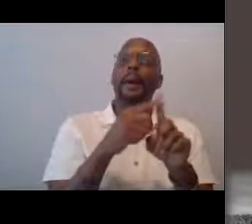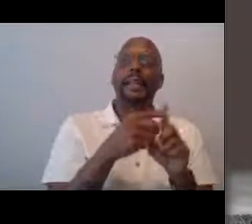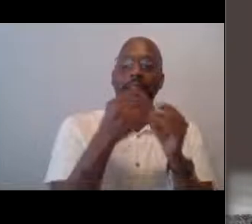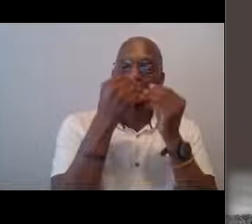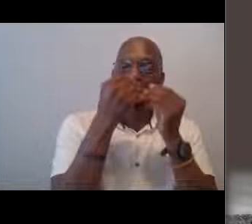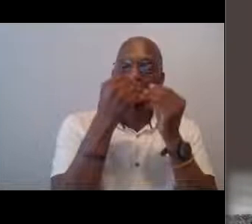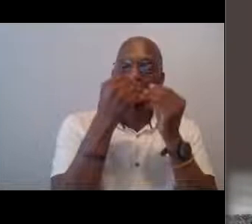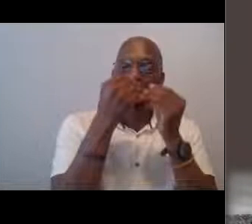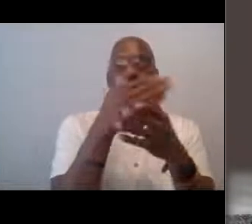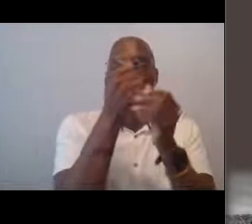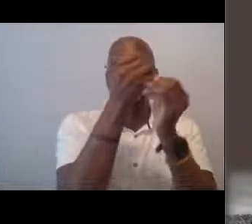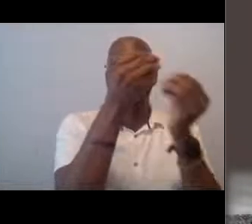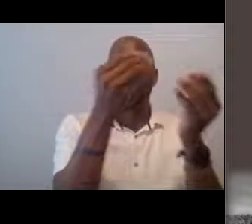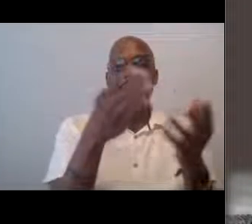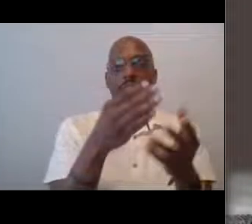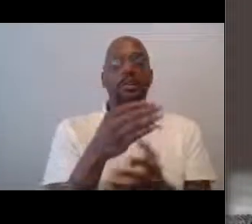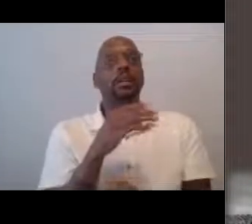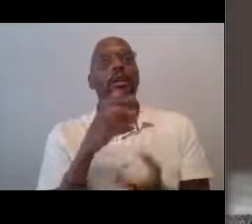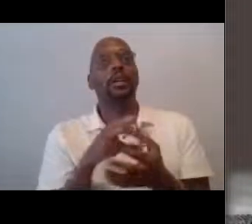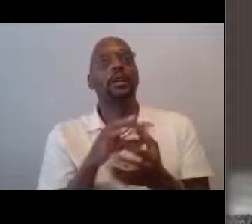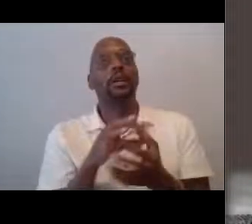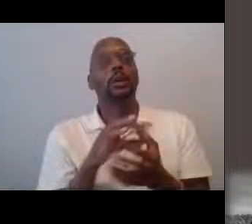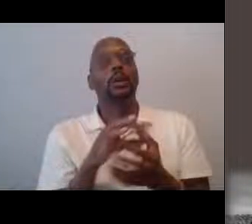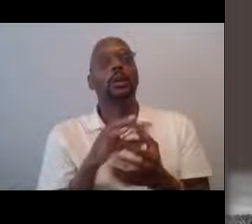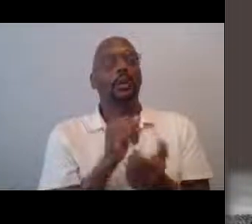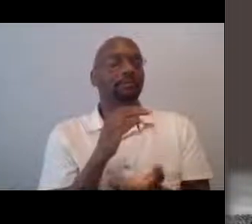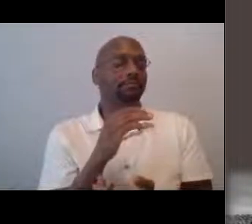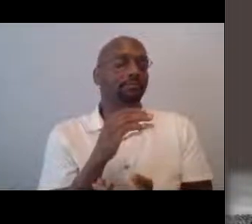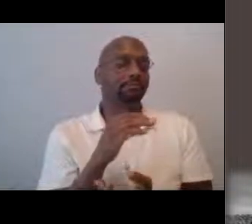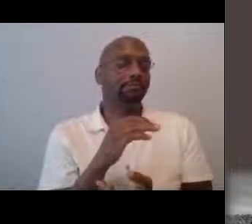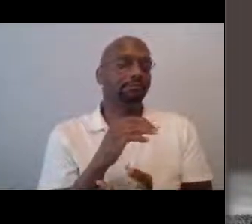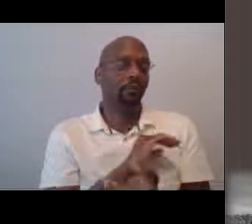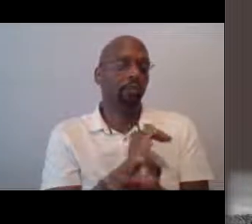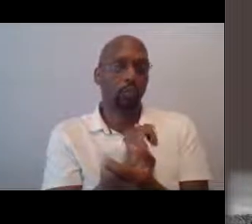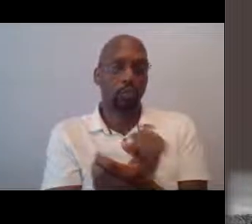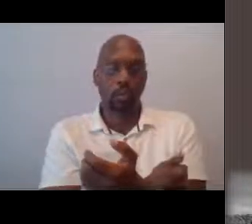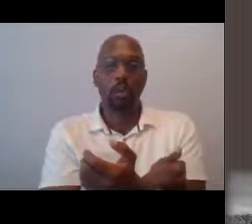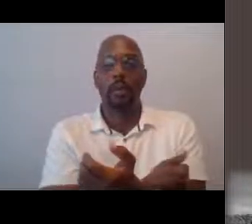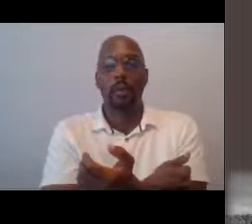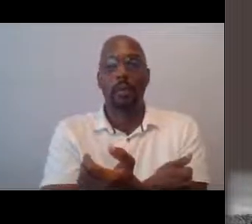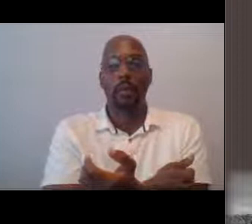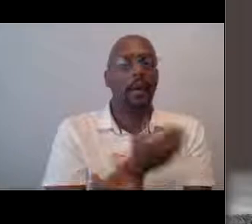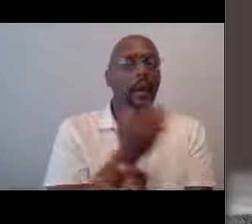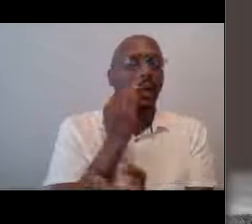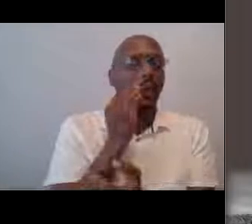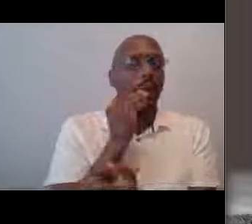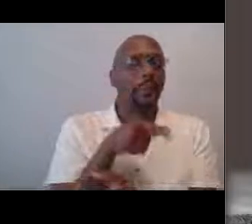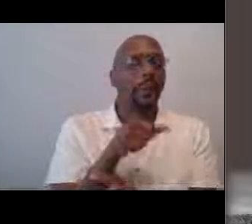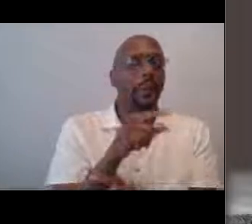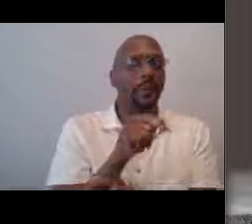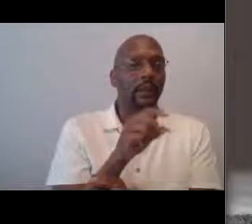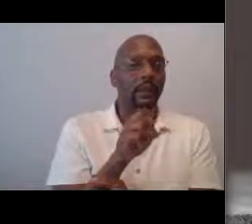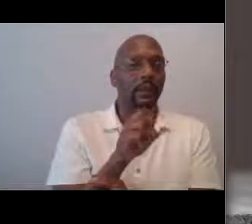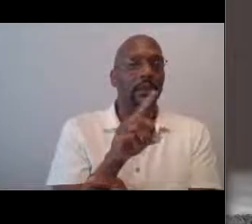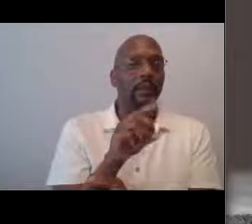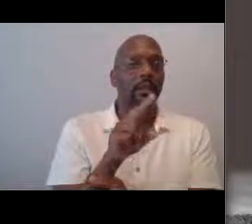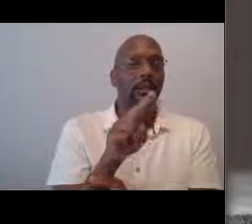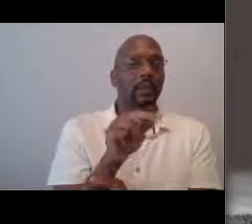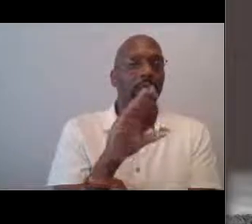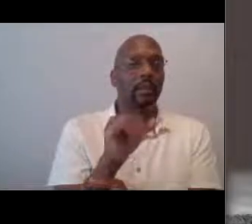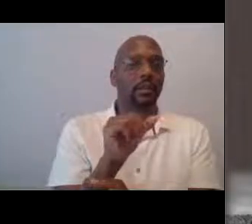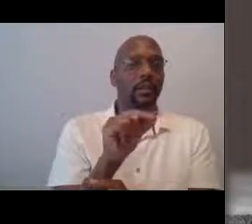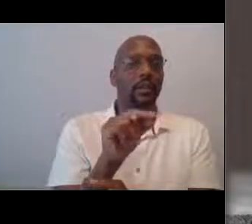that authority. I'll be brief because I know that Keith Duncan from my team will be